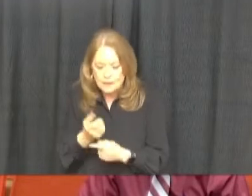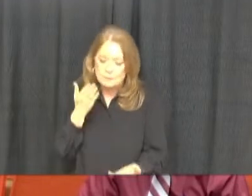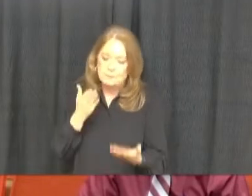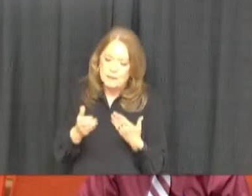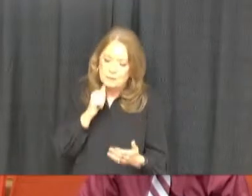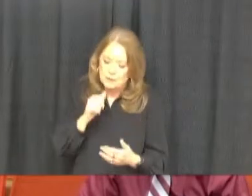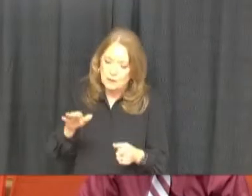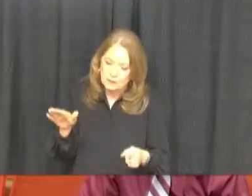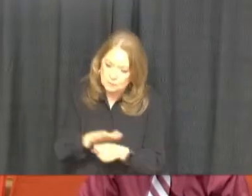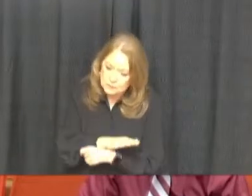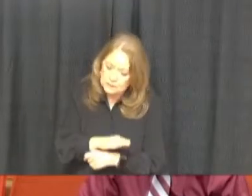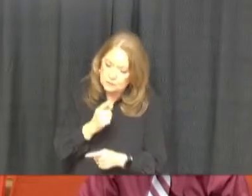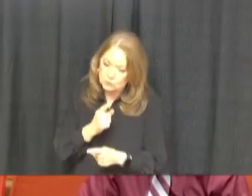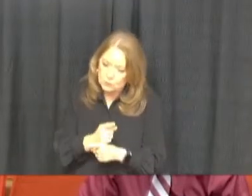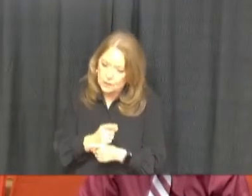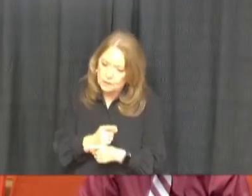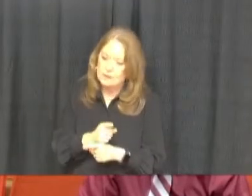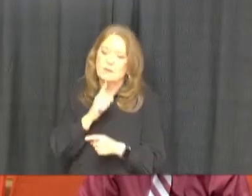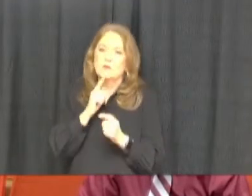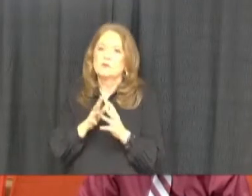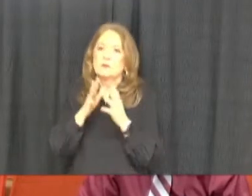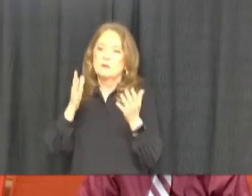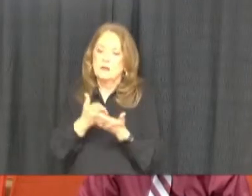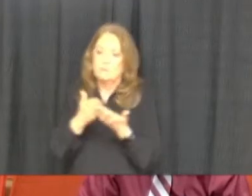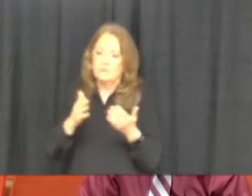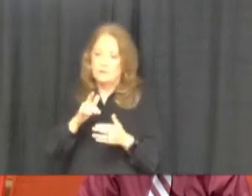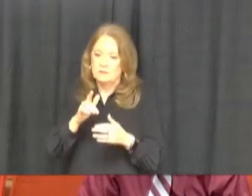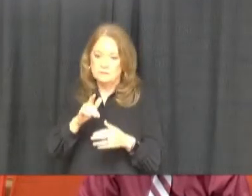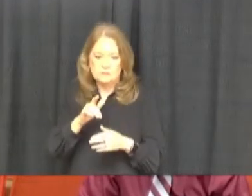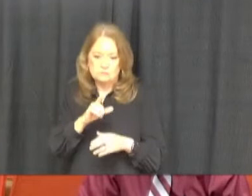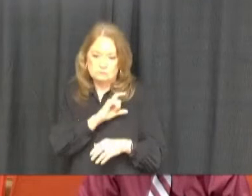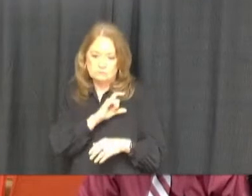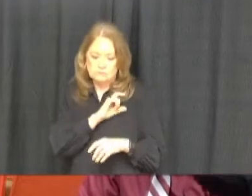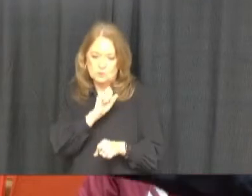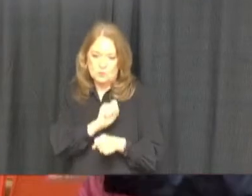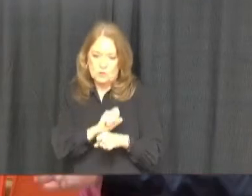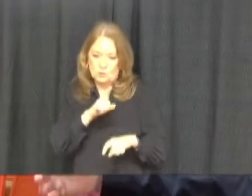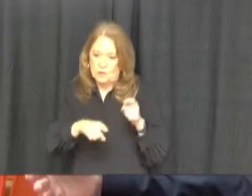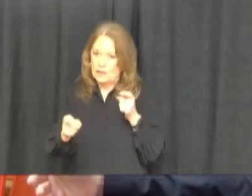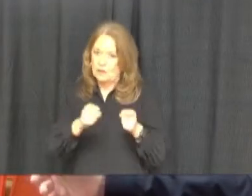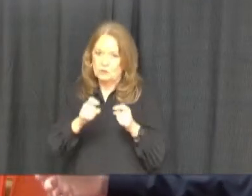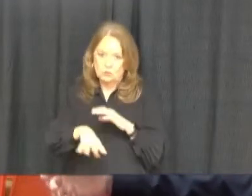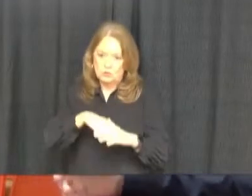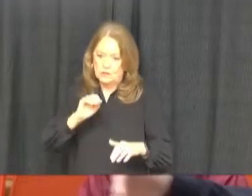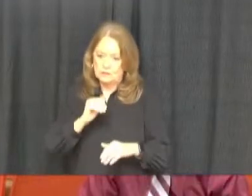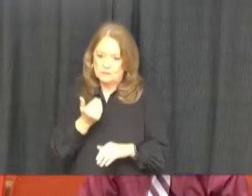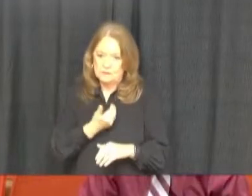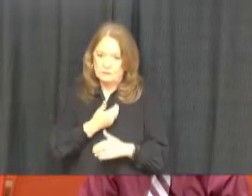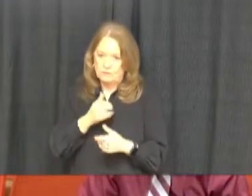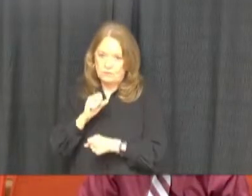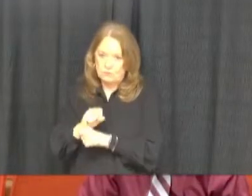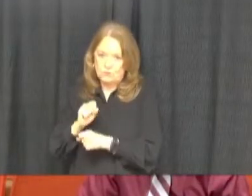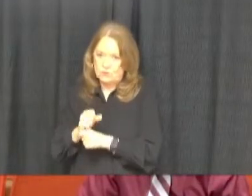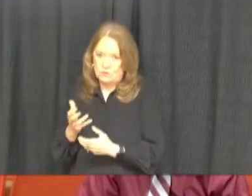not absolutely right, there are a lot of things in law enforcement that we cannot control outside of our jurisdiction.